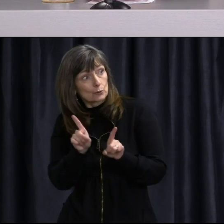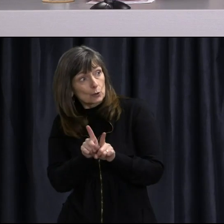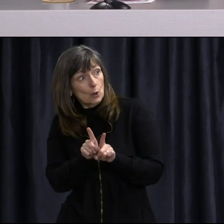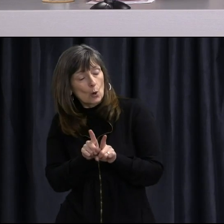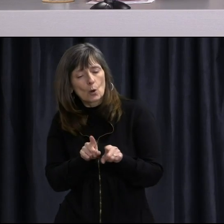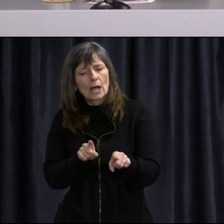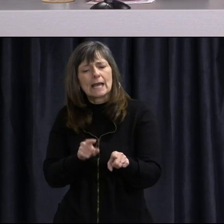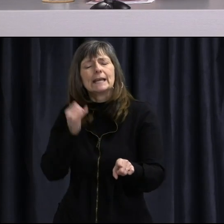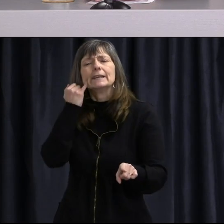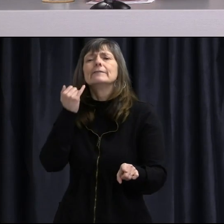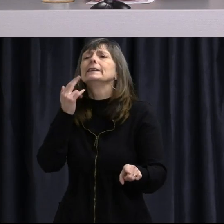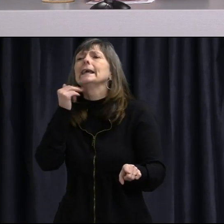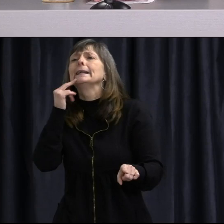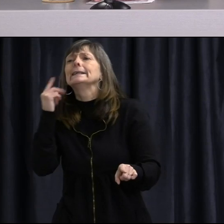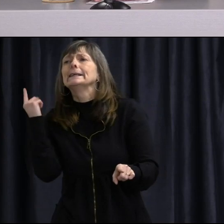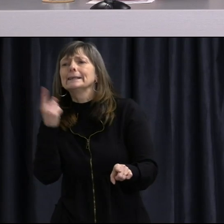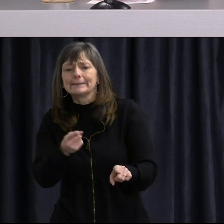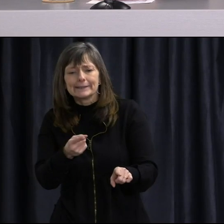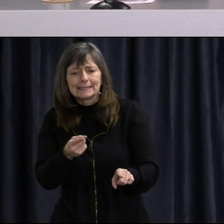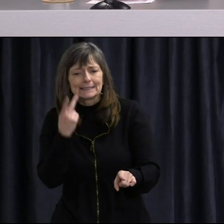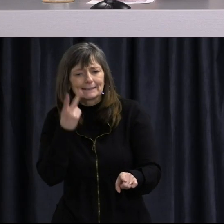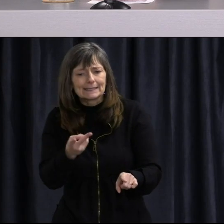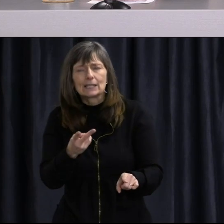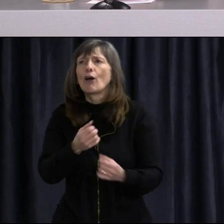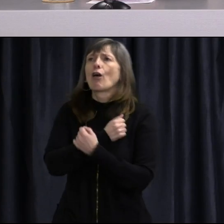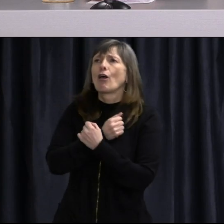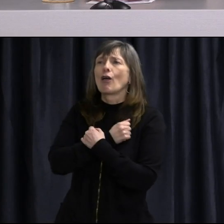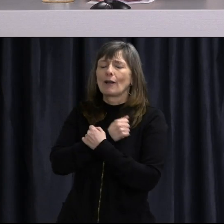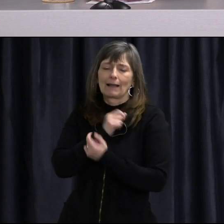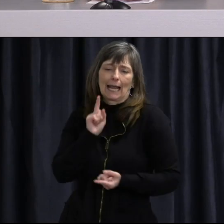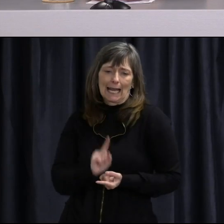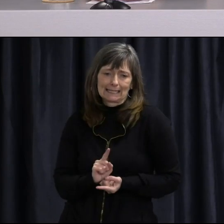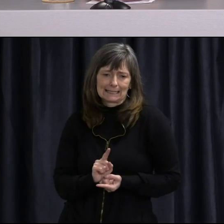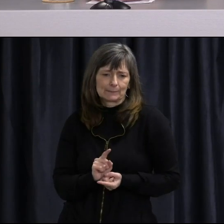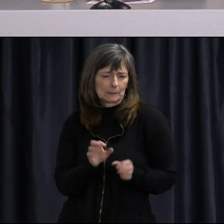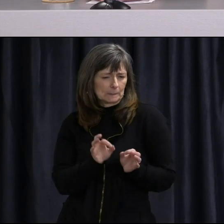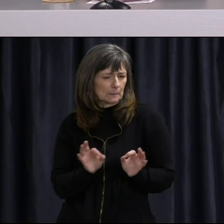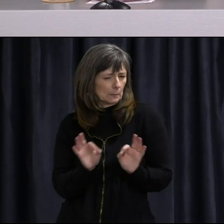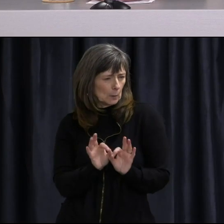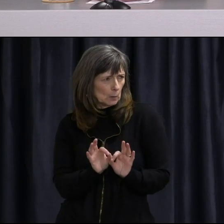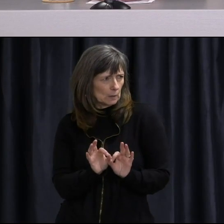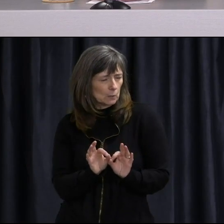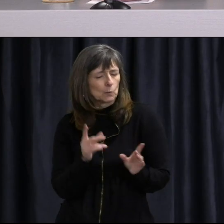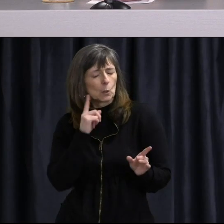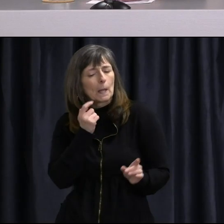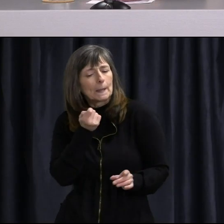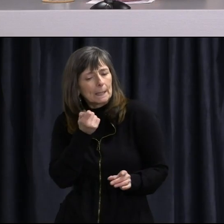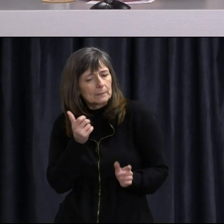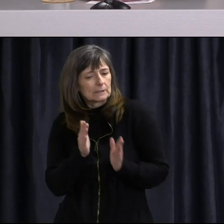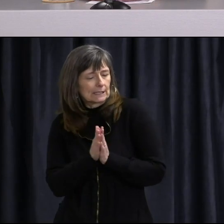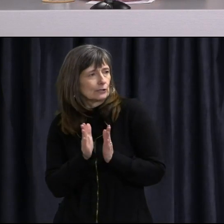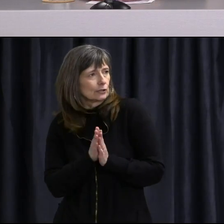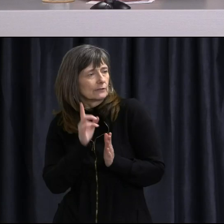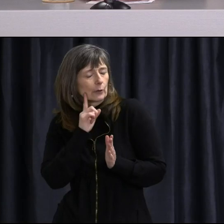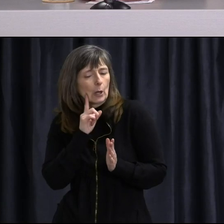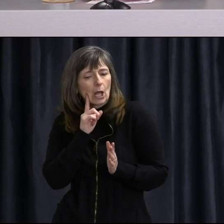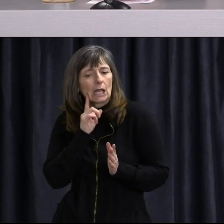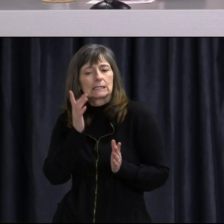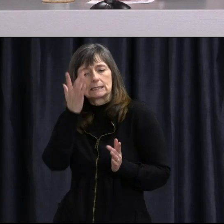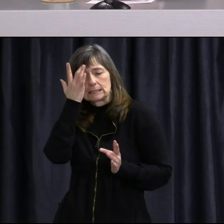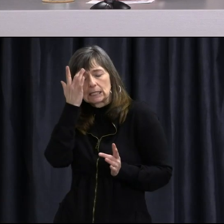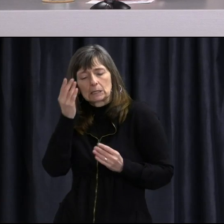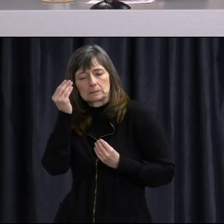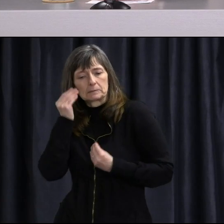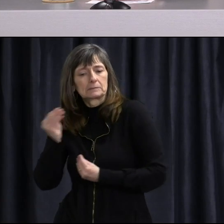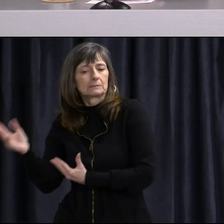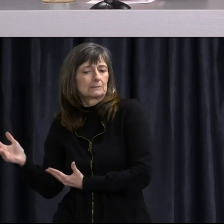not hugging granny quite as often as you used to, because we know there is a risk in terms of transmission. And that's